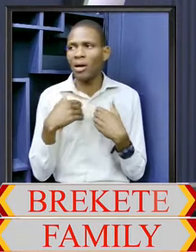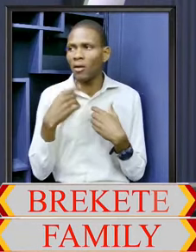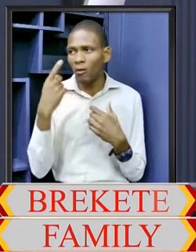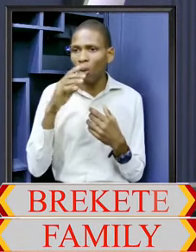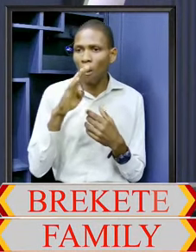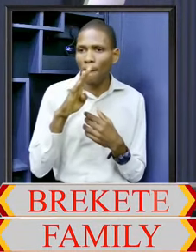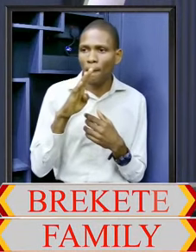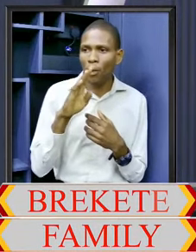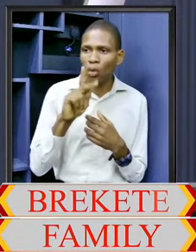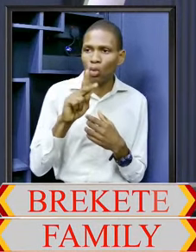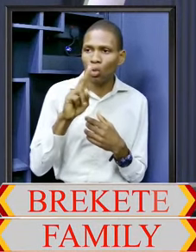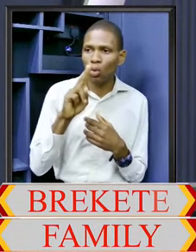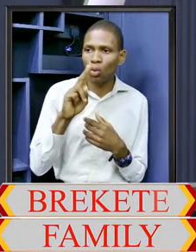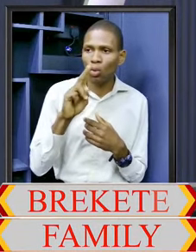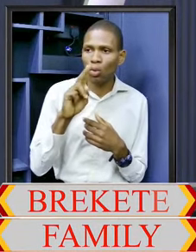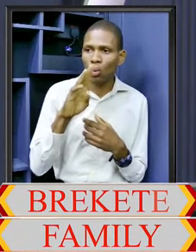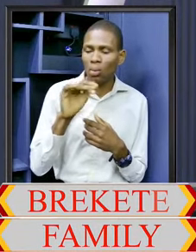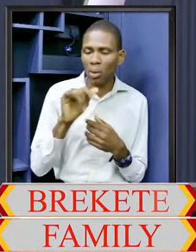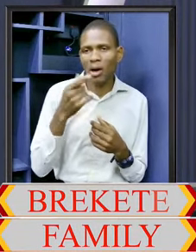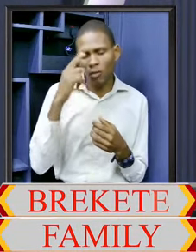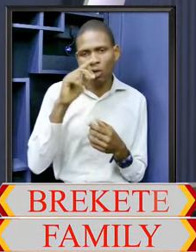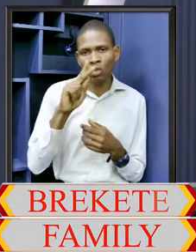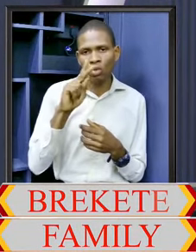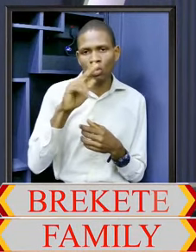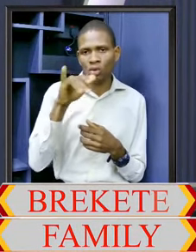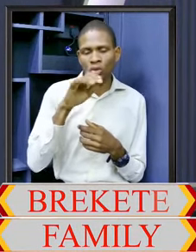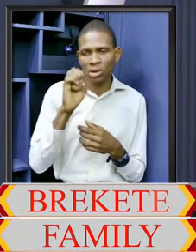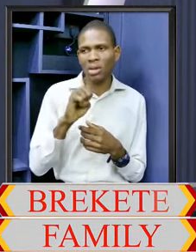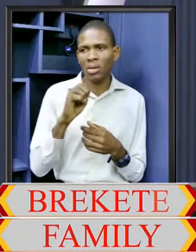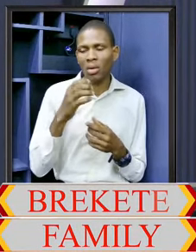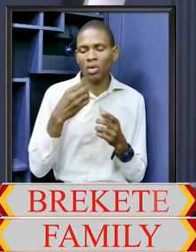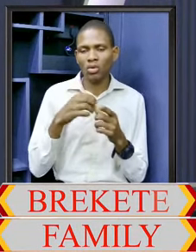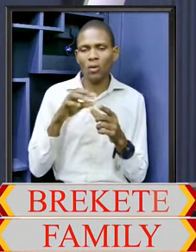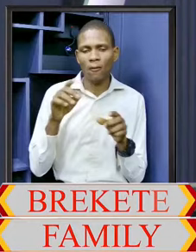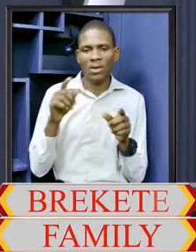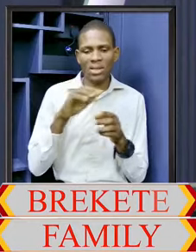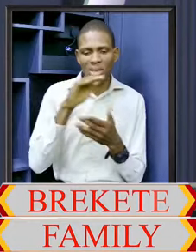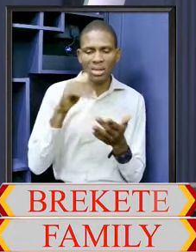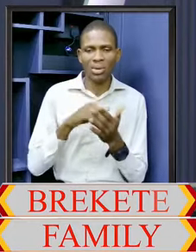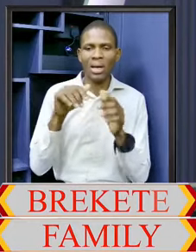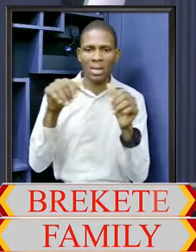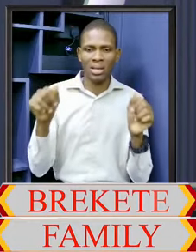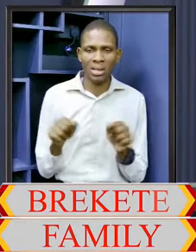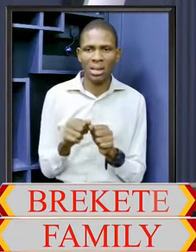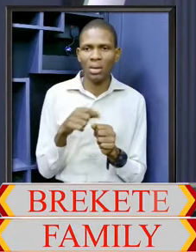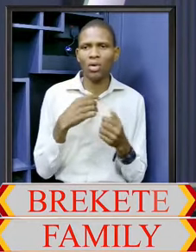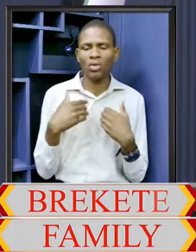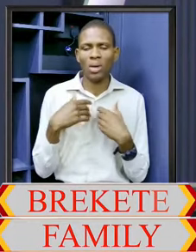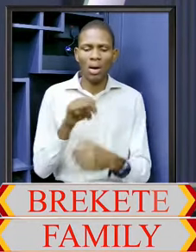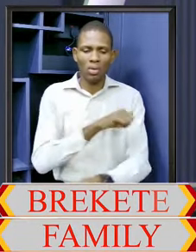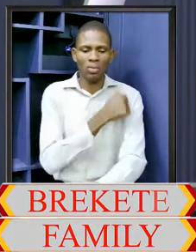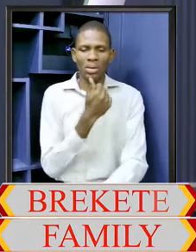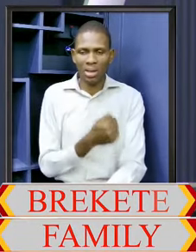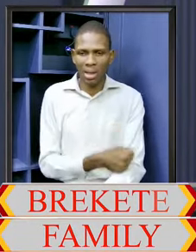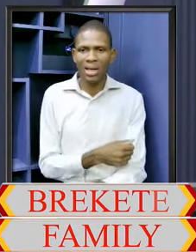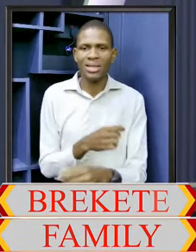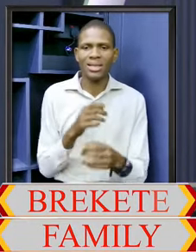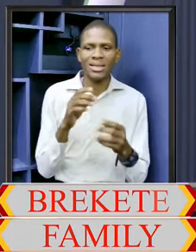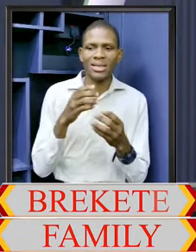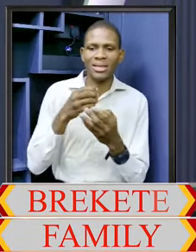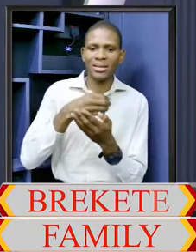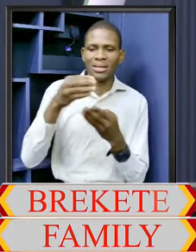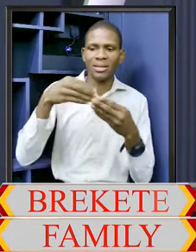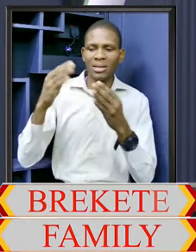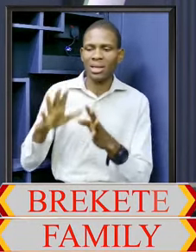for area, for Kuje, we also get office for central area, and we also get authorized dealer for every part